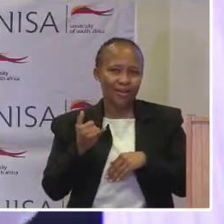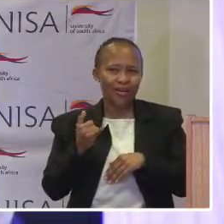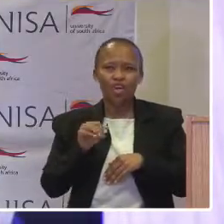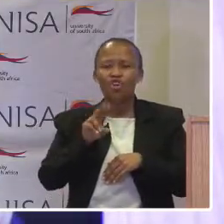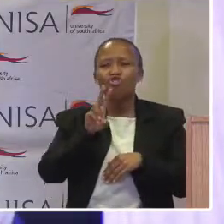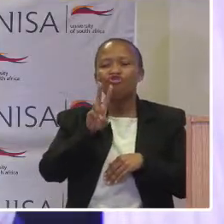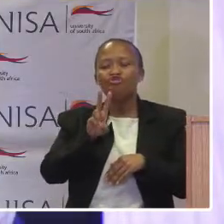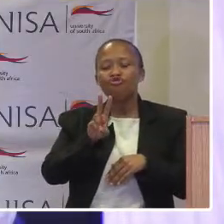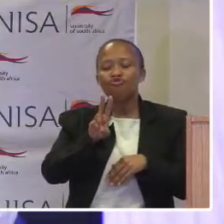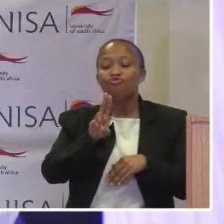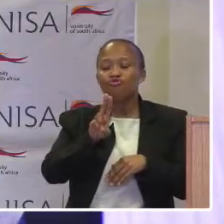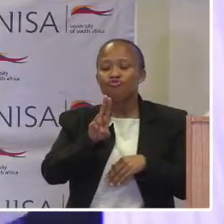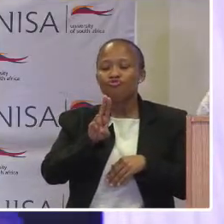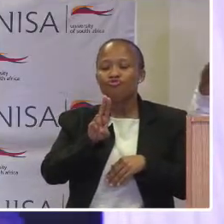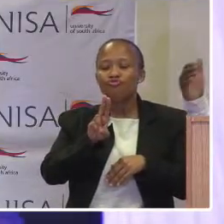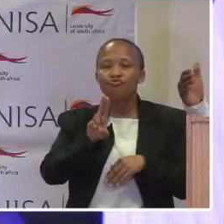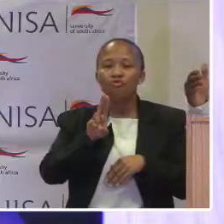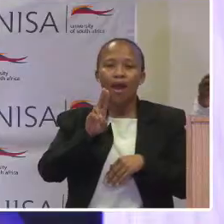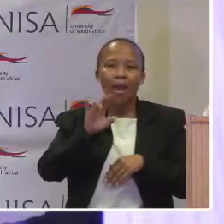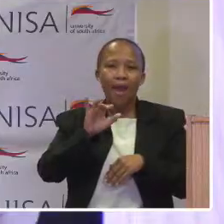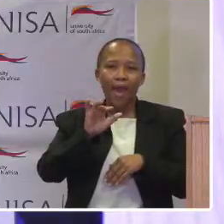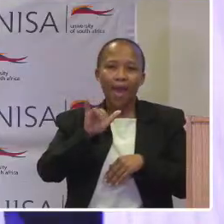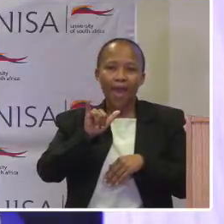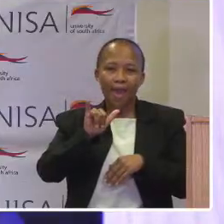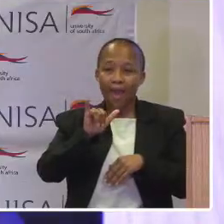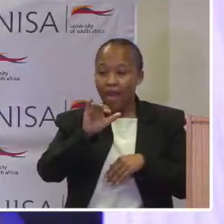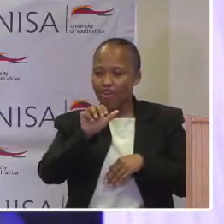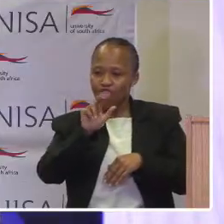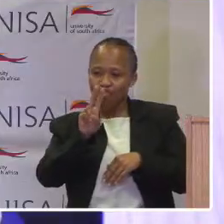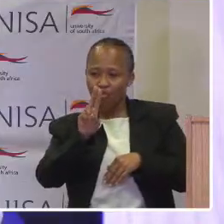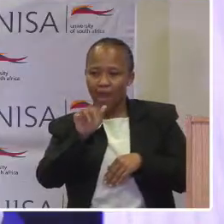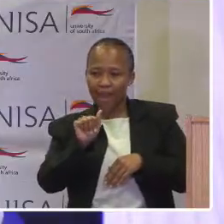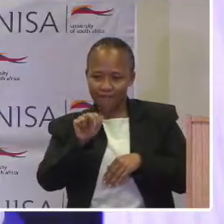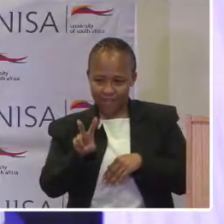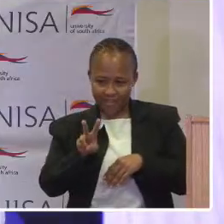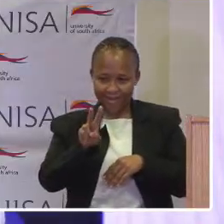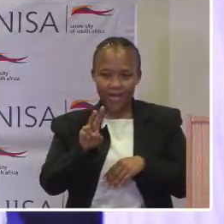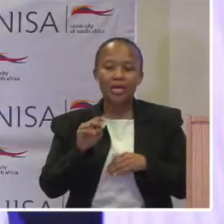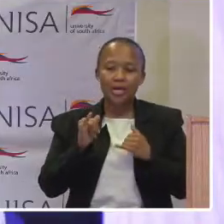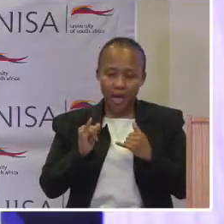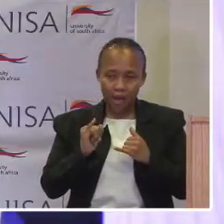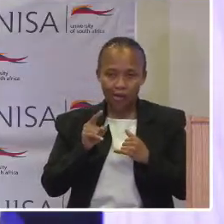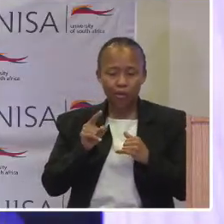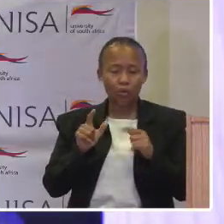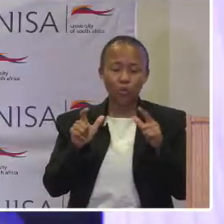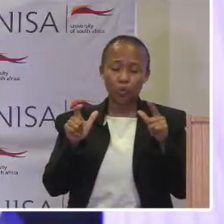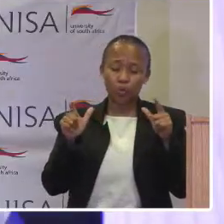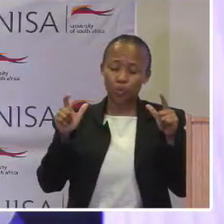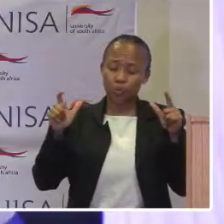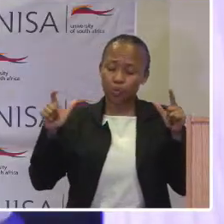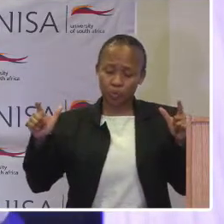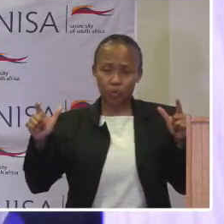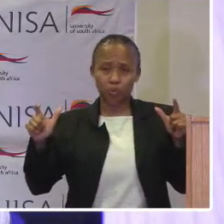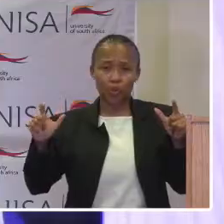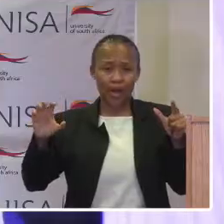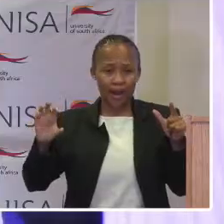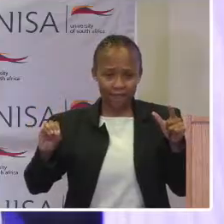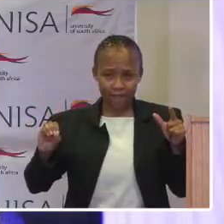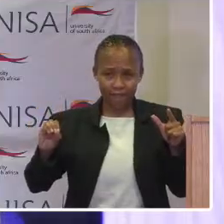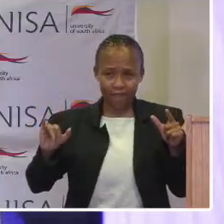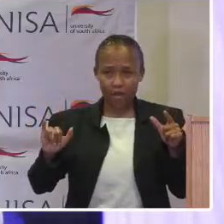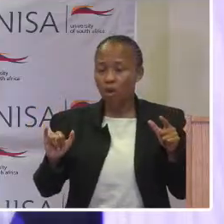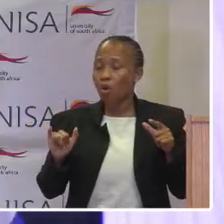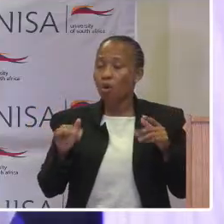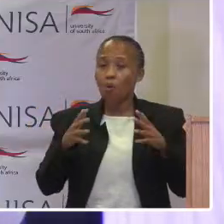UAV. It's about 5 meters long, incredible stealth thing that will rival any on